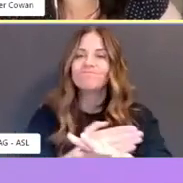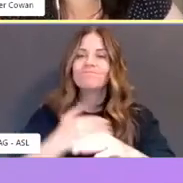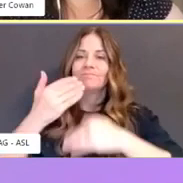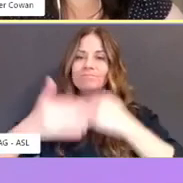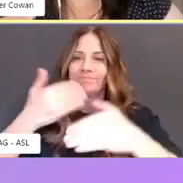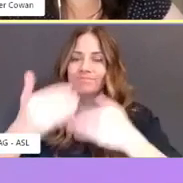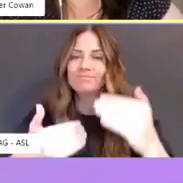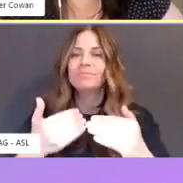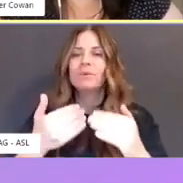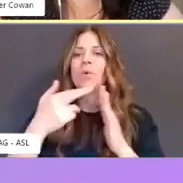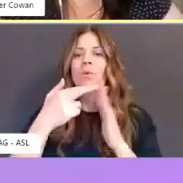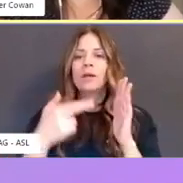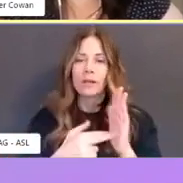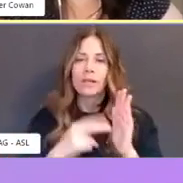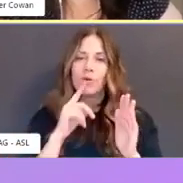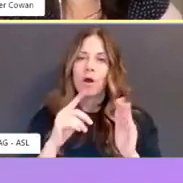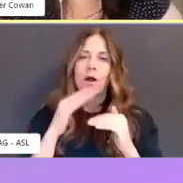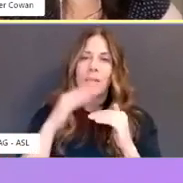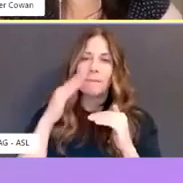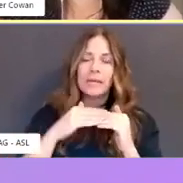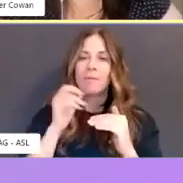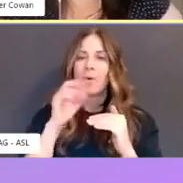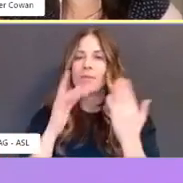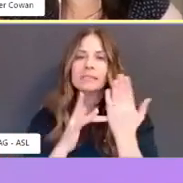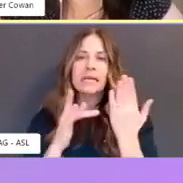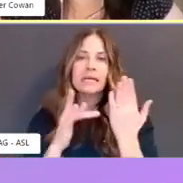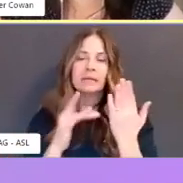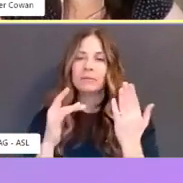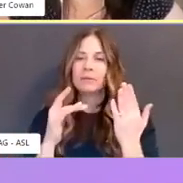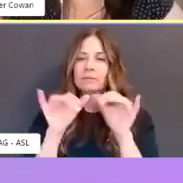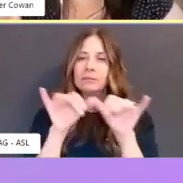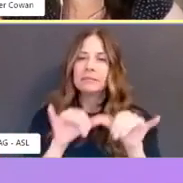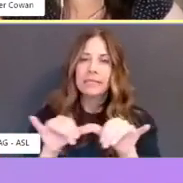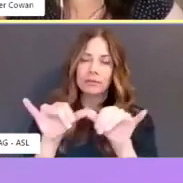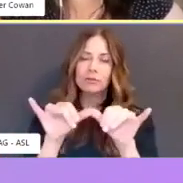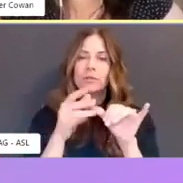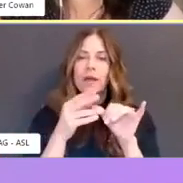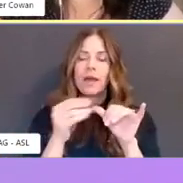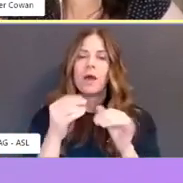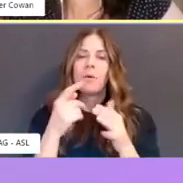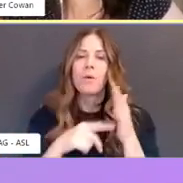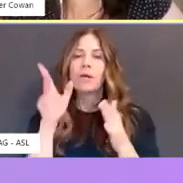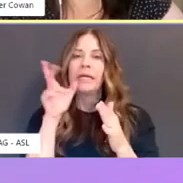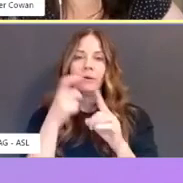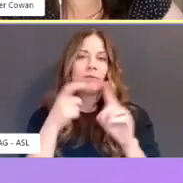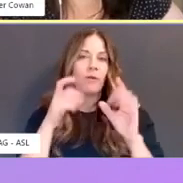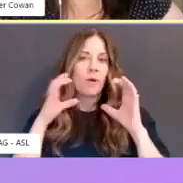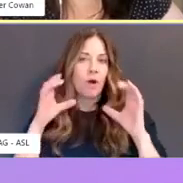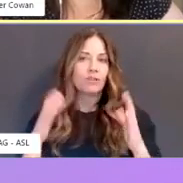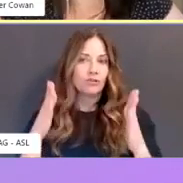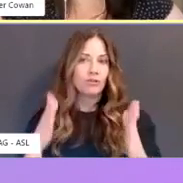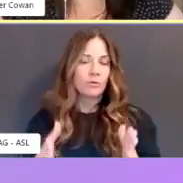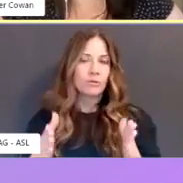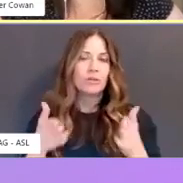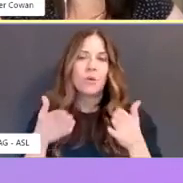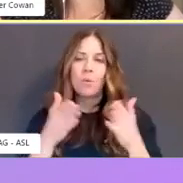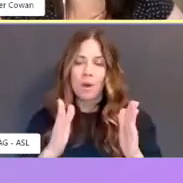the regulations are sort of the minimum, or the technical standards are that minimum. And what we're hearing from customers is the way that we